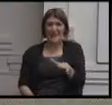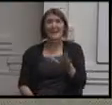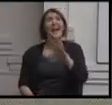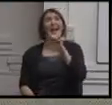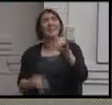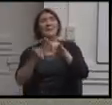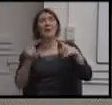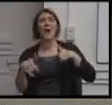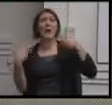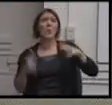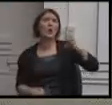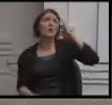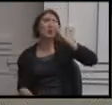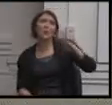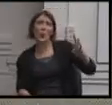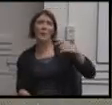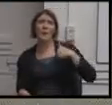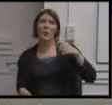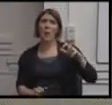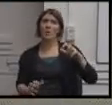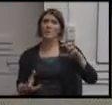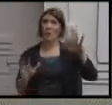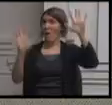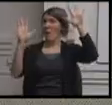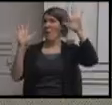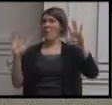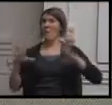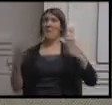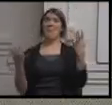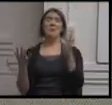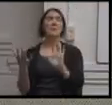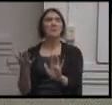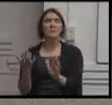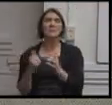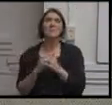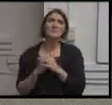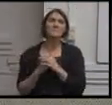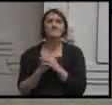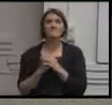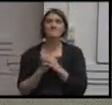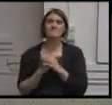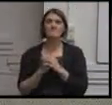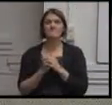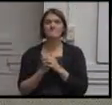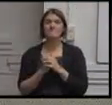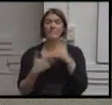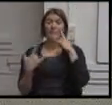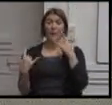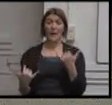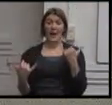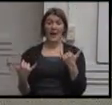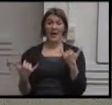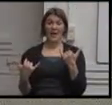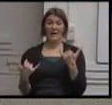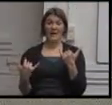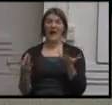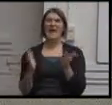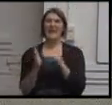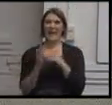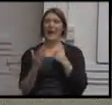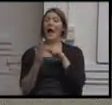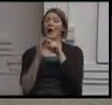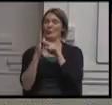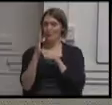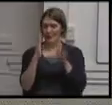this any bigger than it should be. So at this point, again, after reading